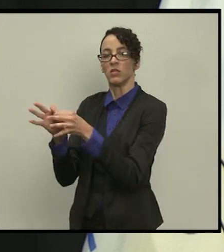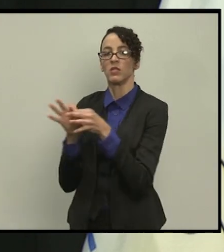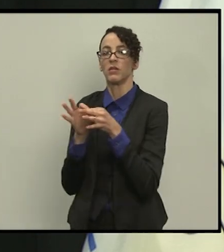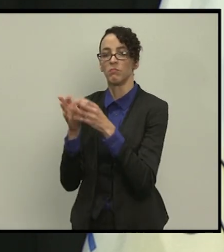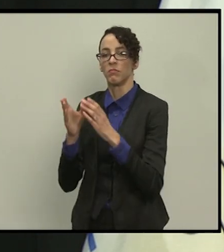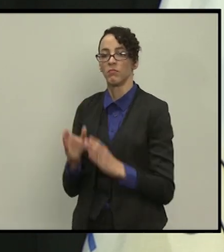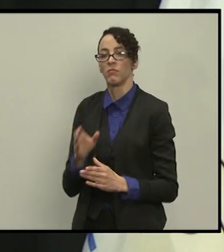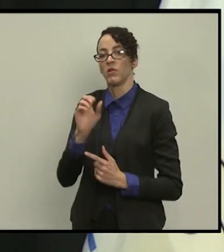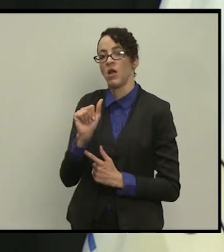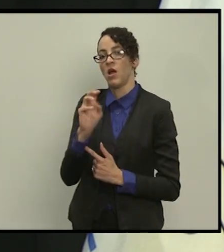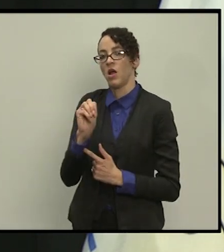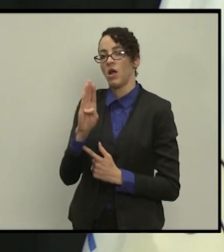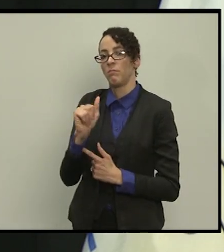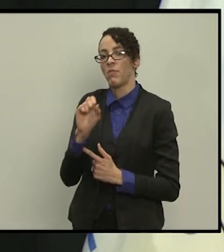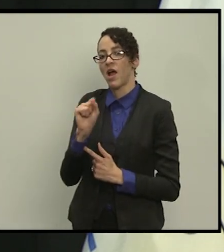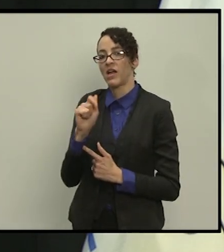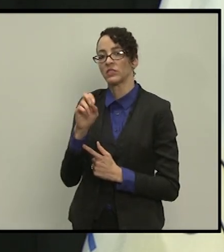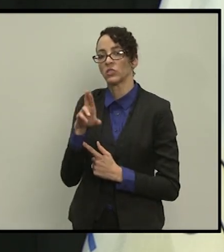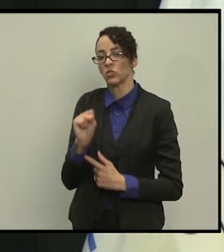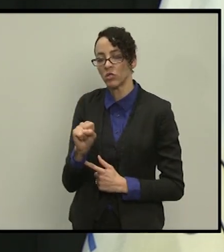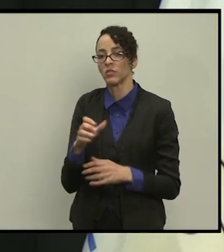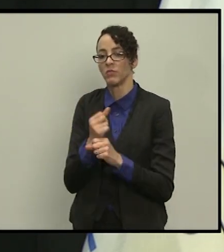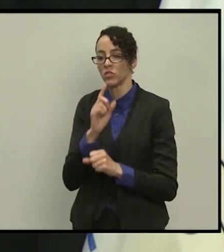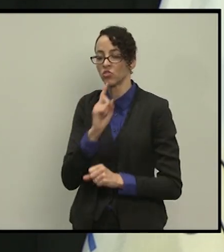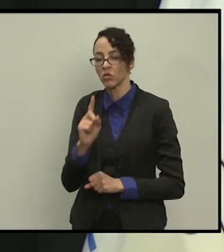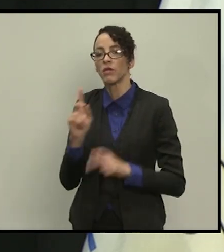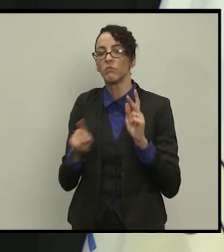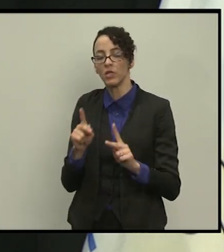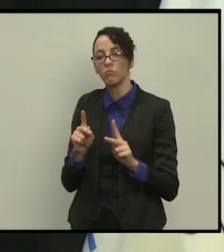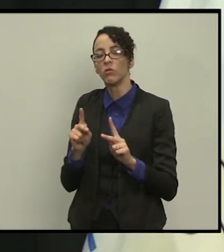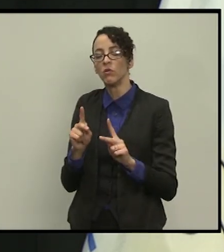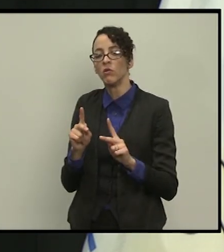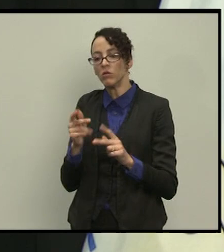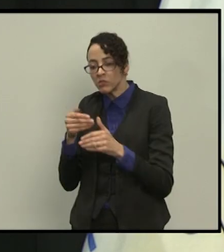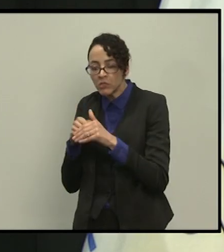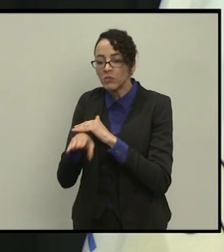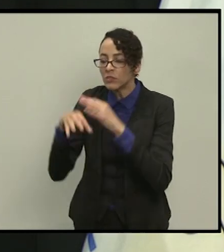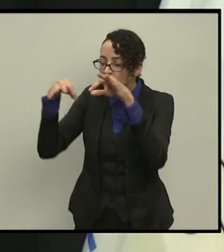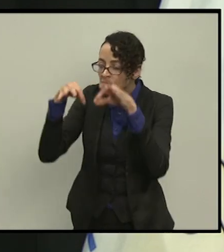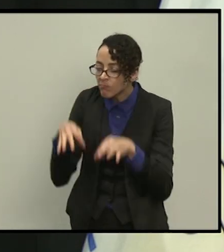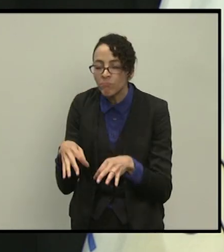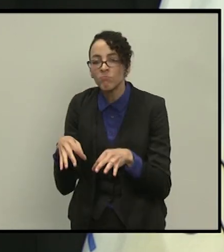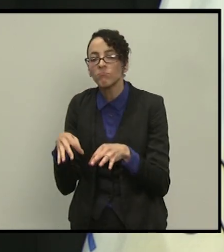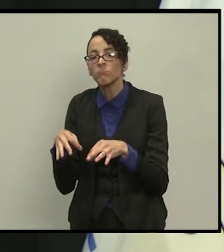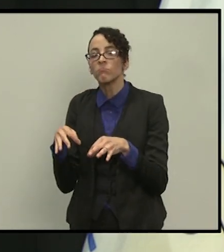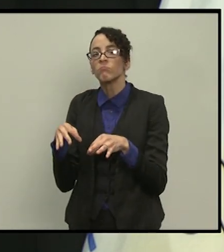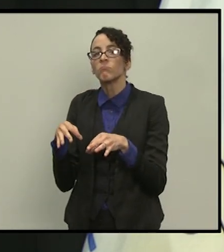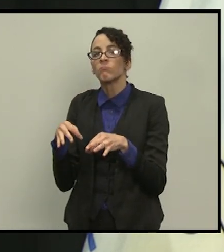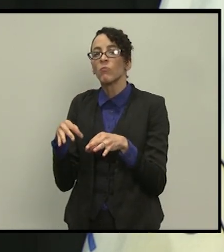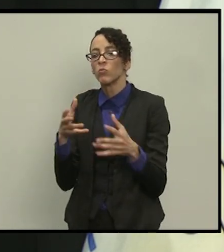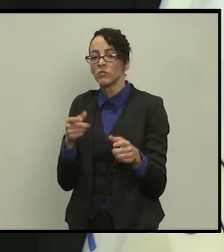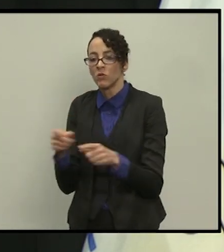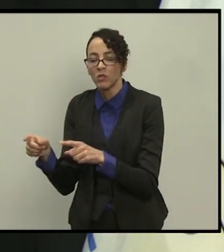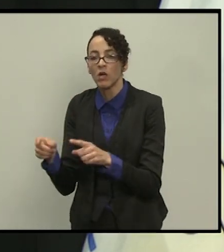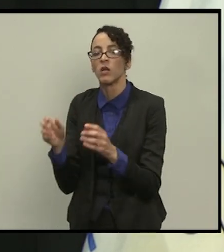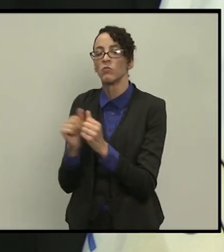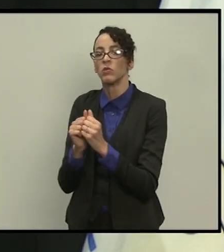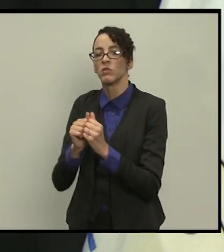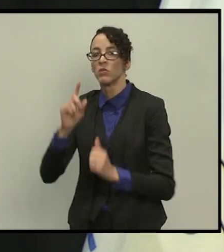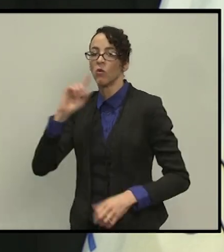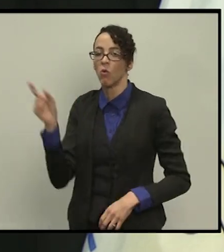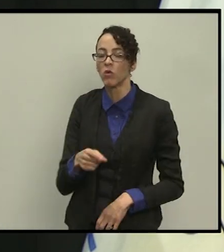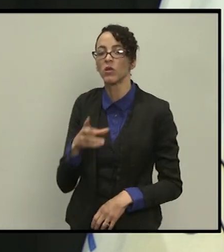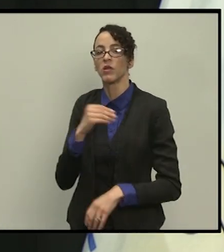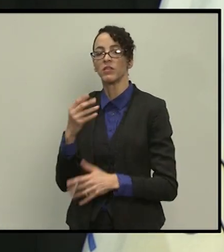relationships, that have the ability to go into communities and ask people to social distance, to see what their needs are, and to meet those needs. They have